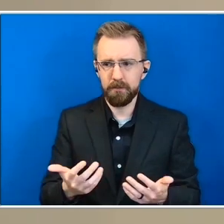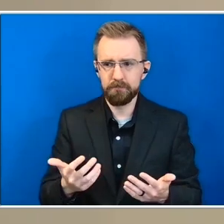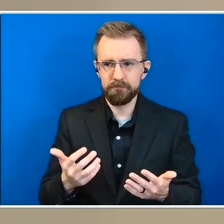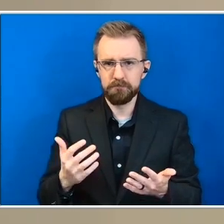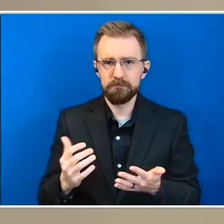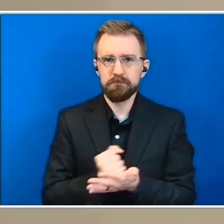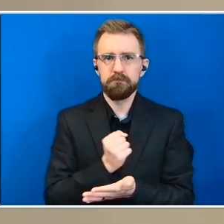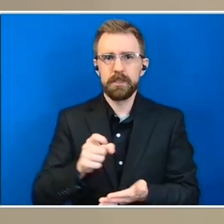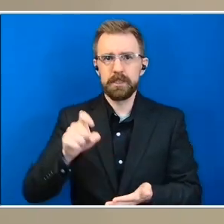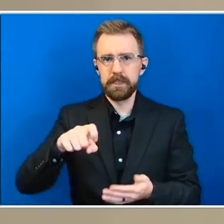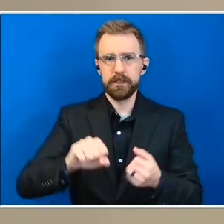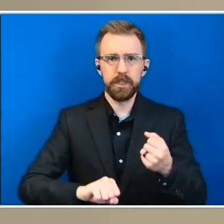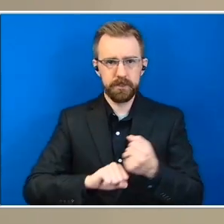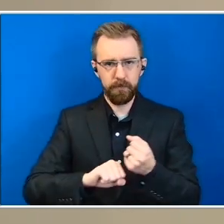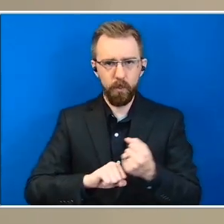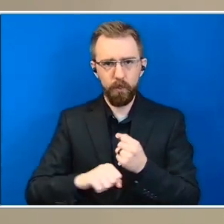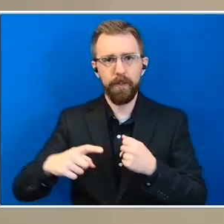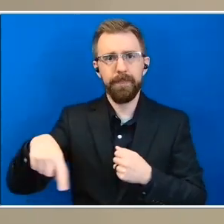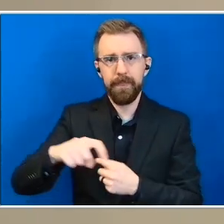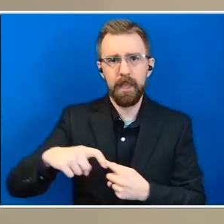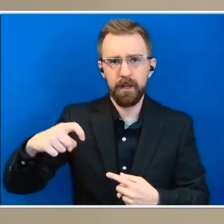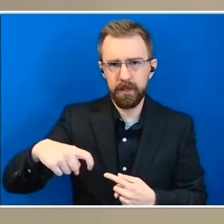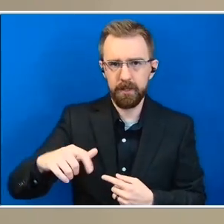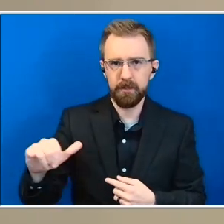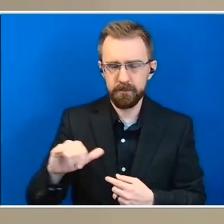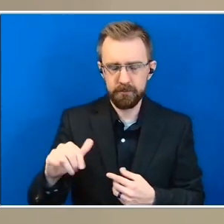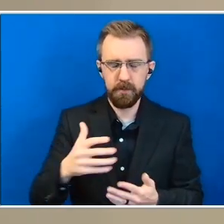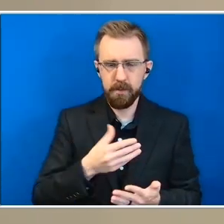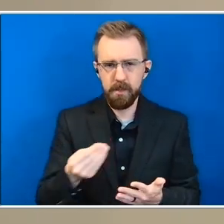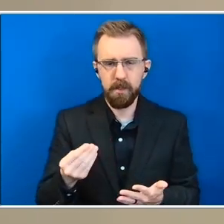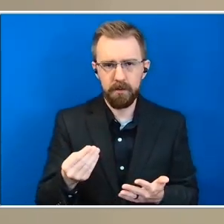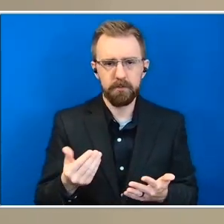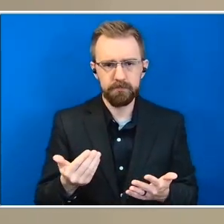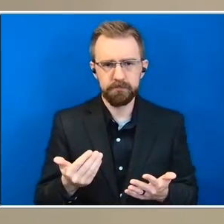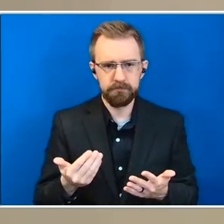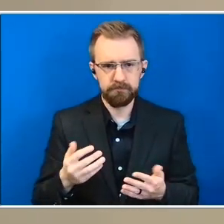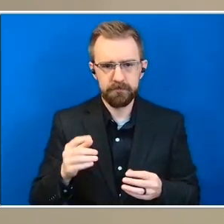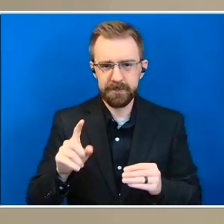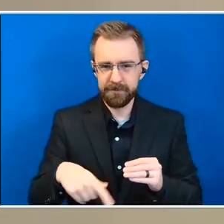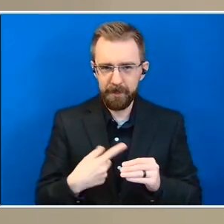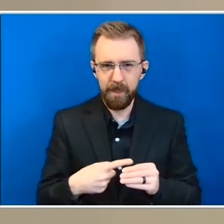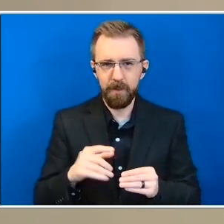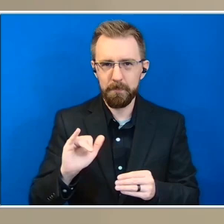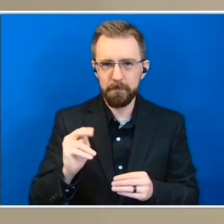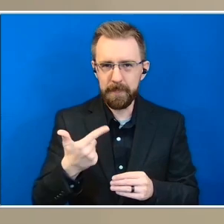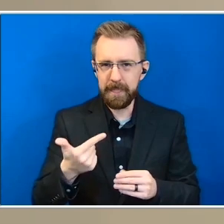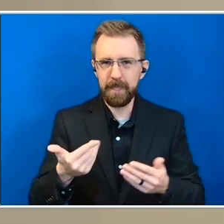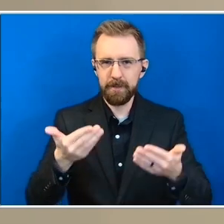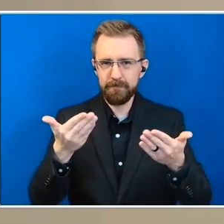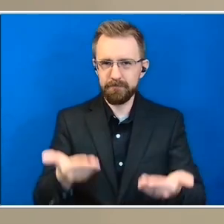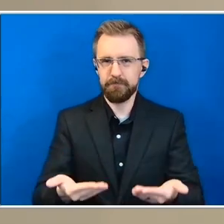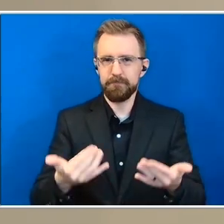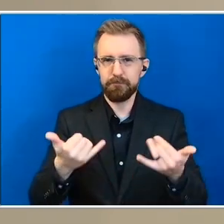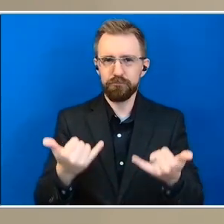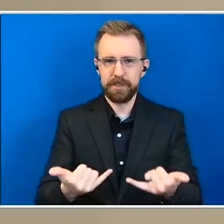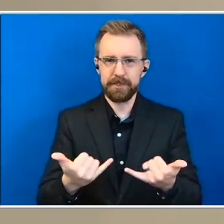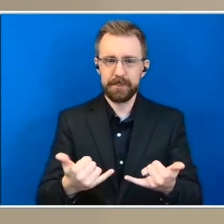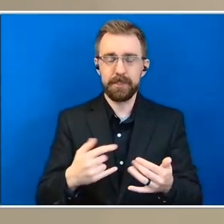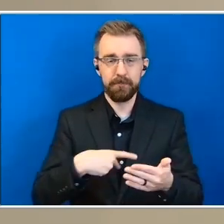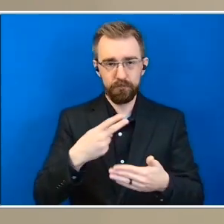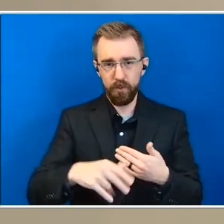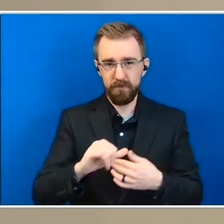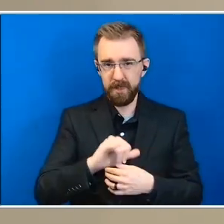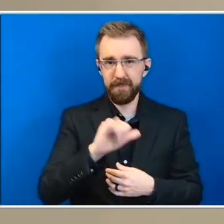necessary support they need. And it's about being present. And programs like this helps us